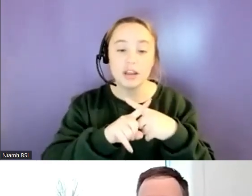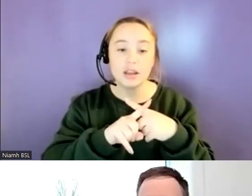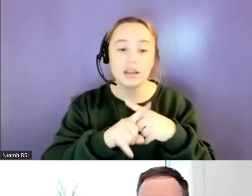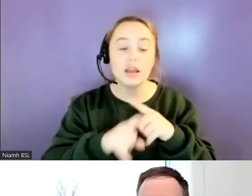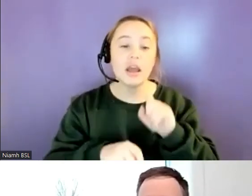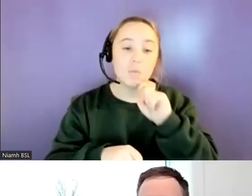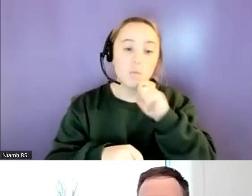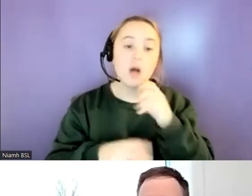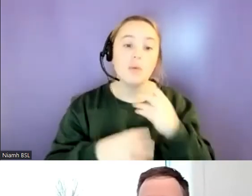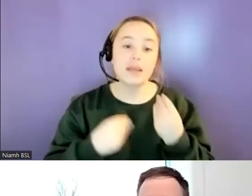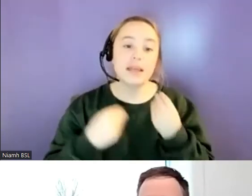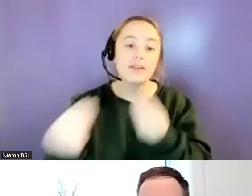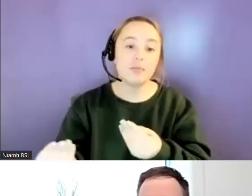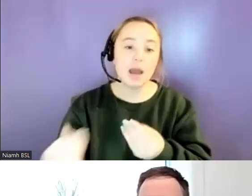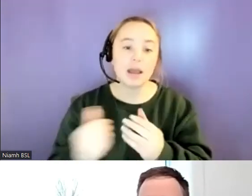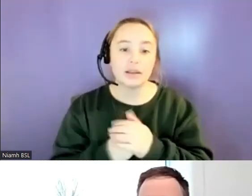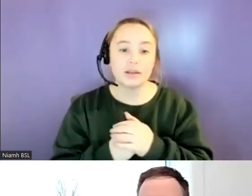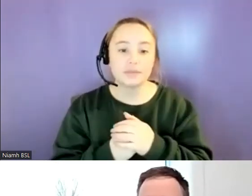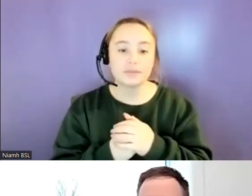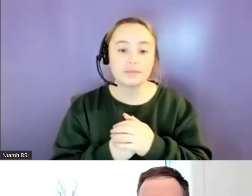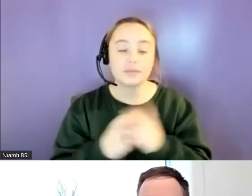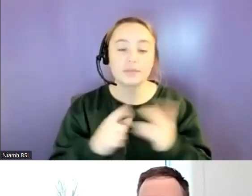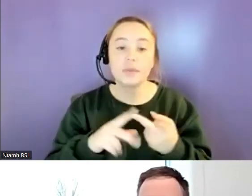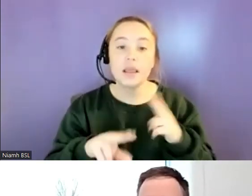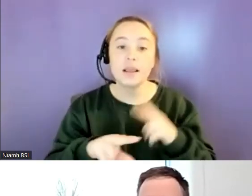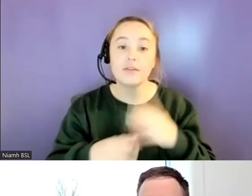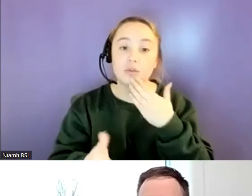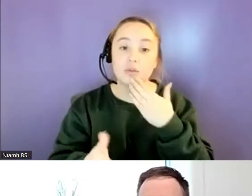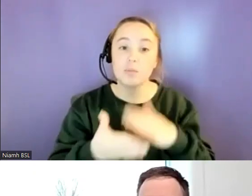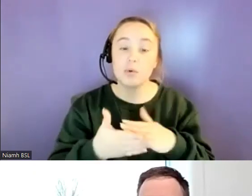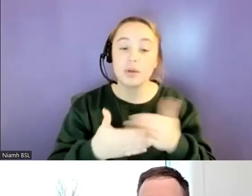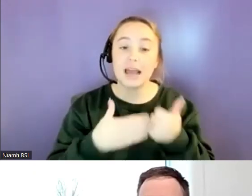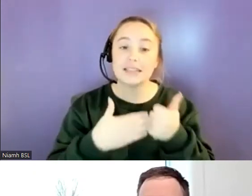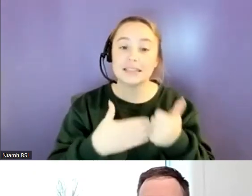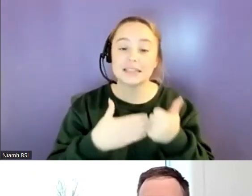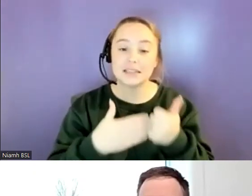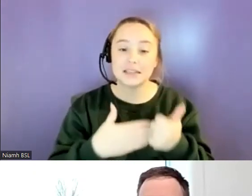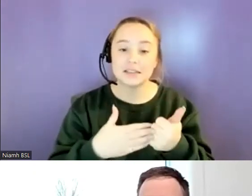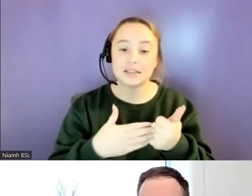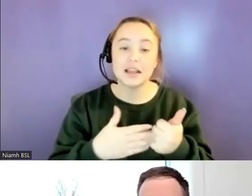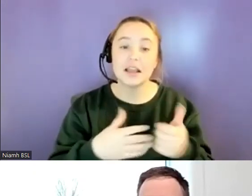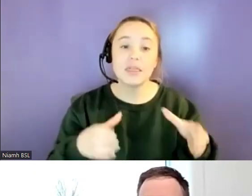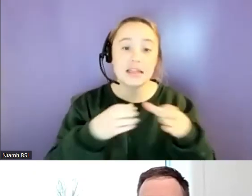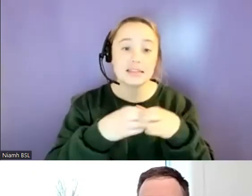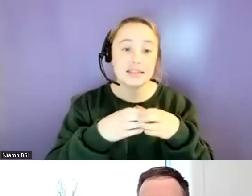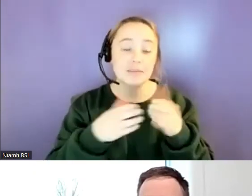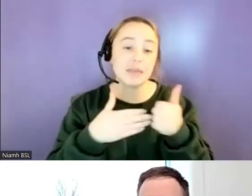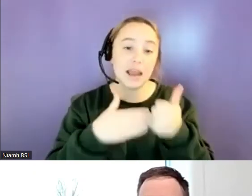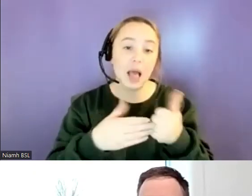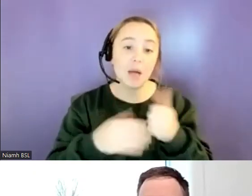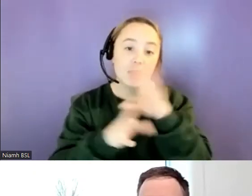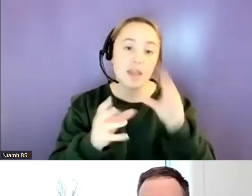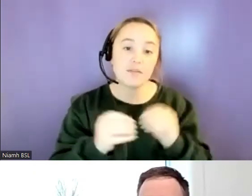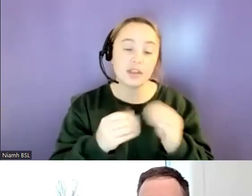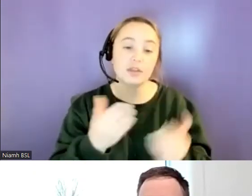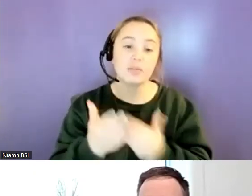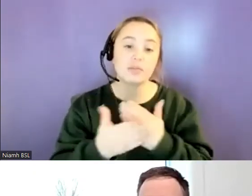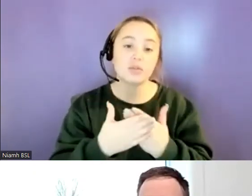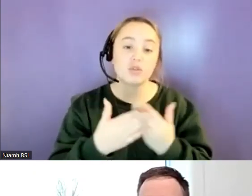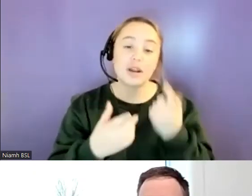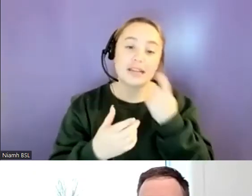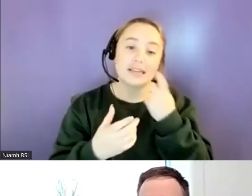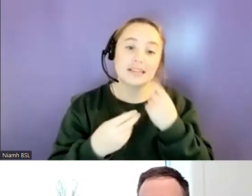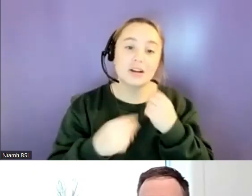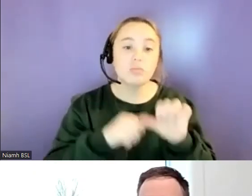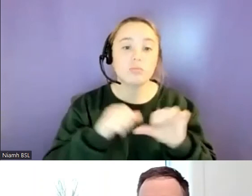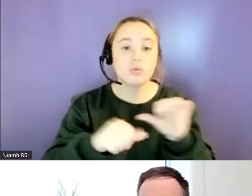course returned to you. And if you were to book assistance, as an example, the team assists with all that as well, just to make that a slightly easier